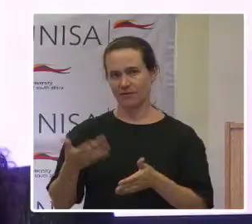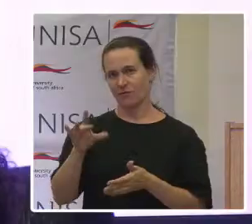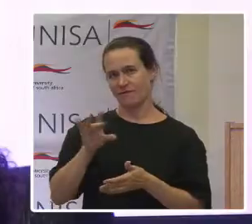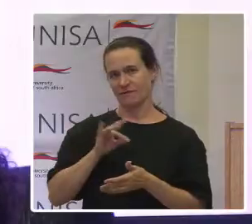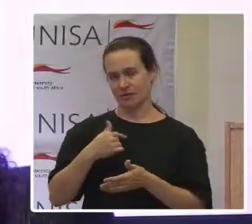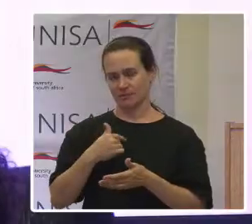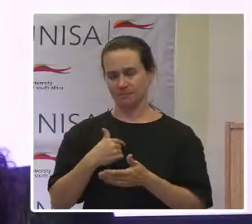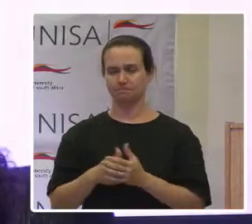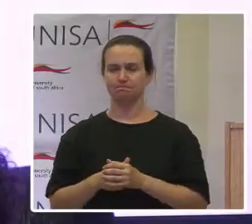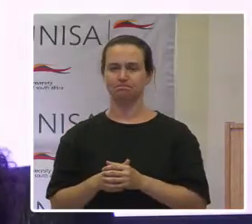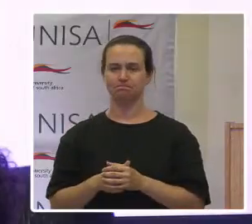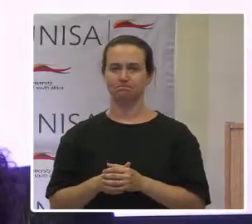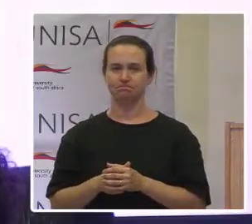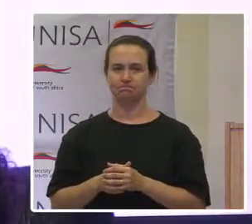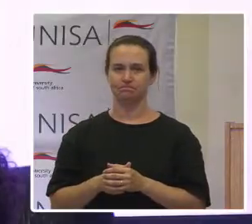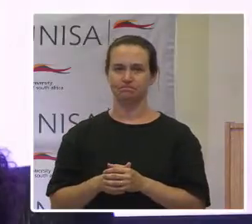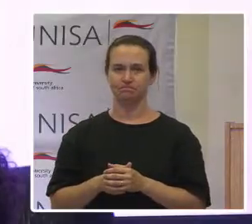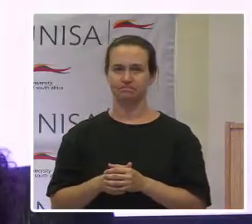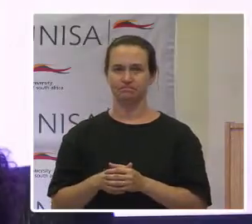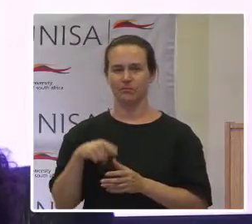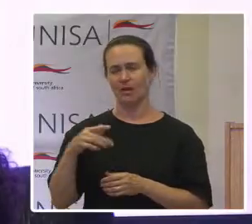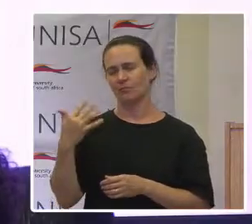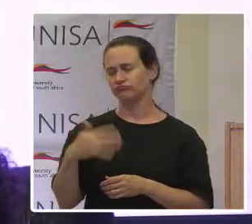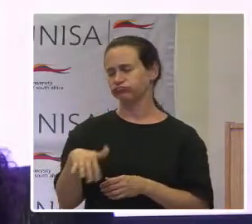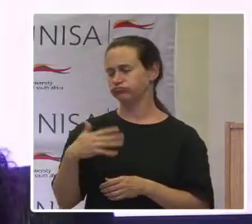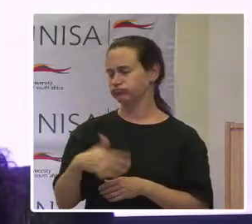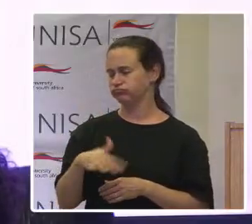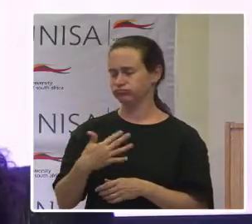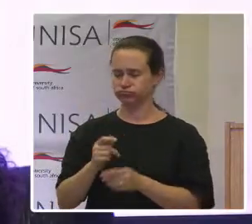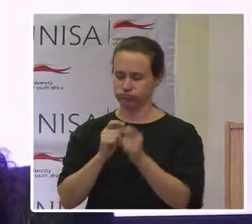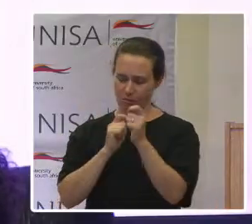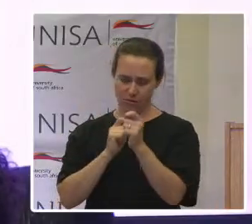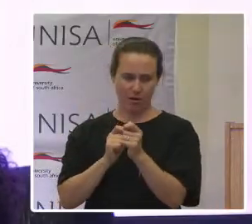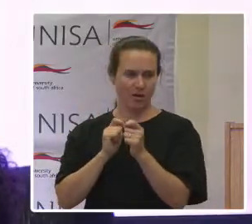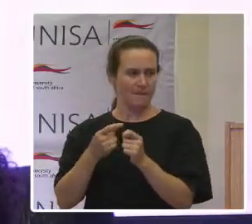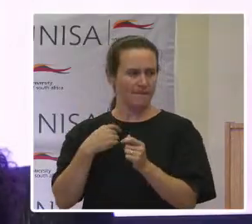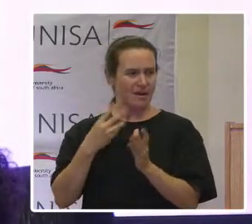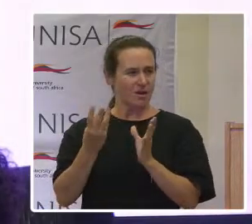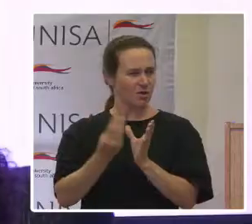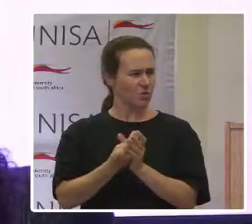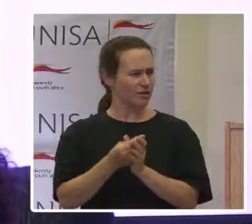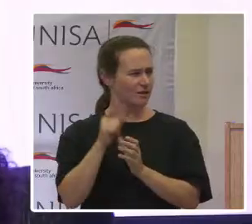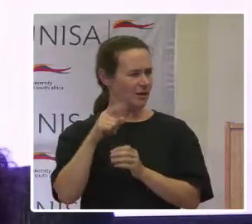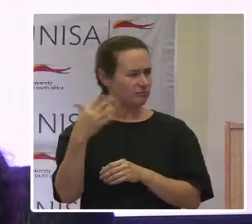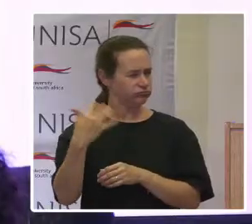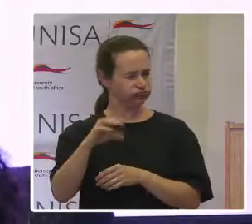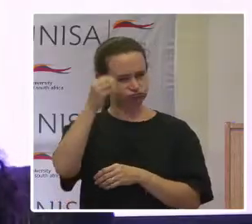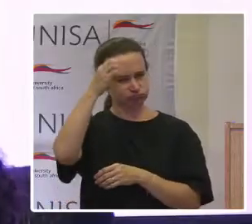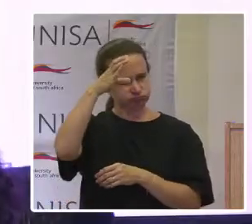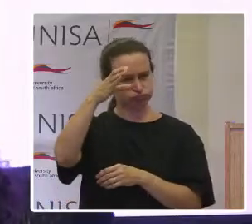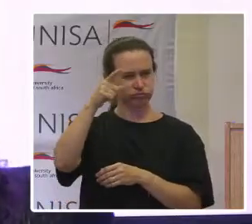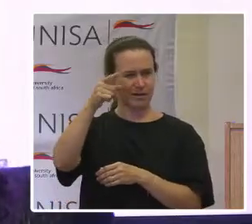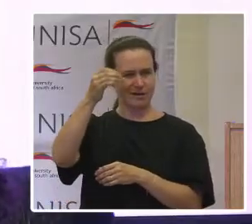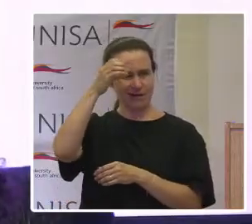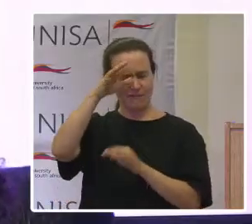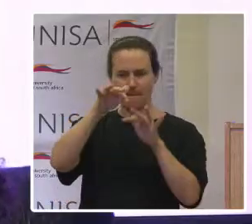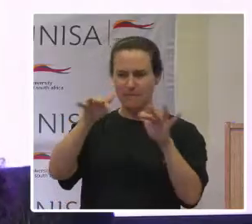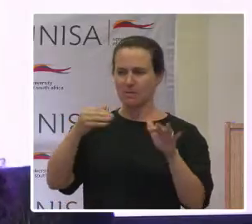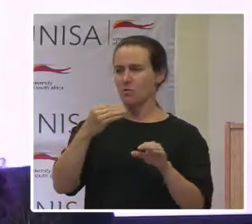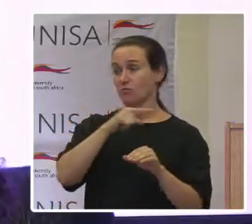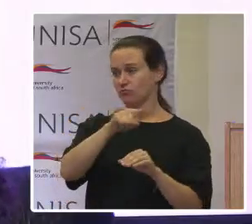me. It's a great honor to be around such established minds and researchers, well, fellow